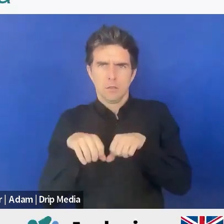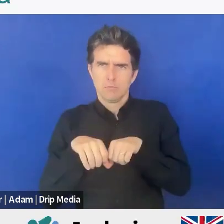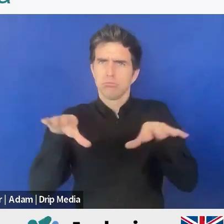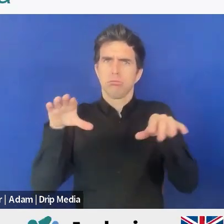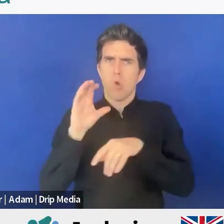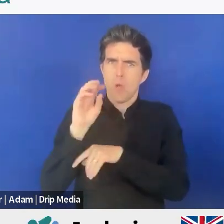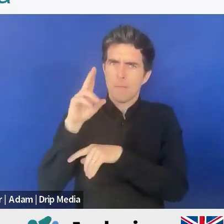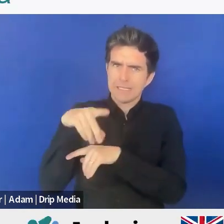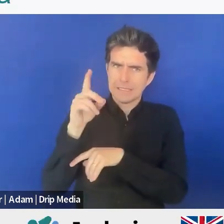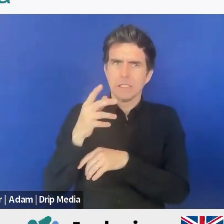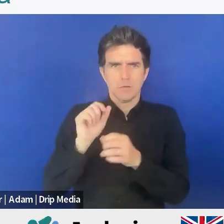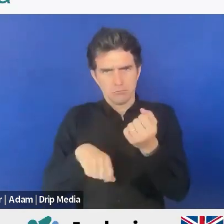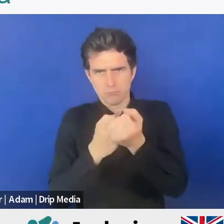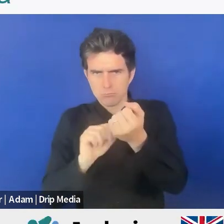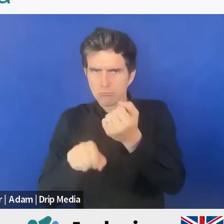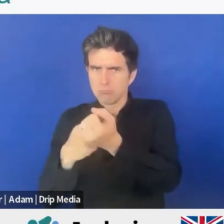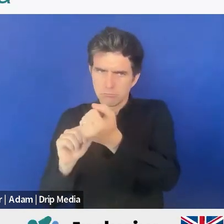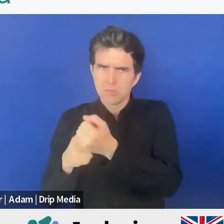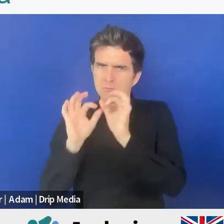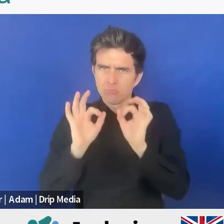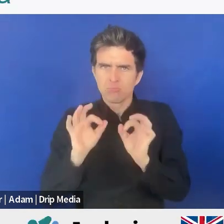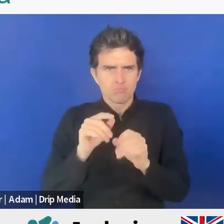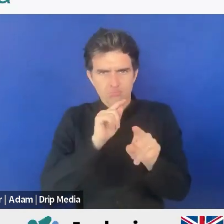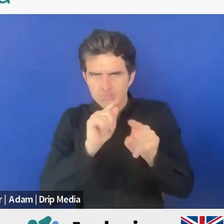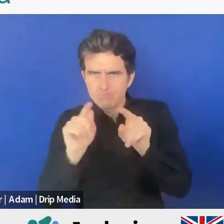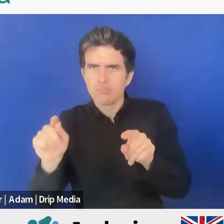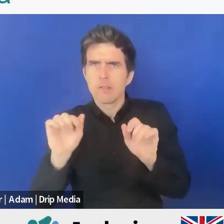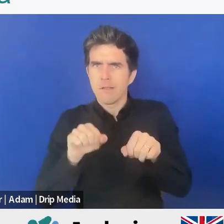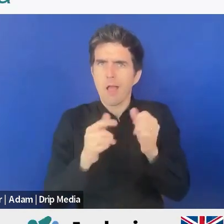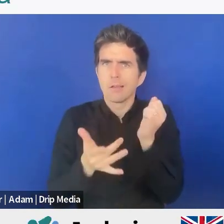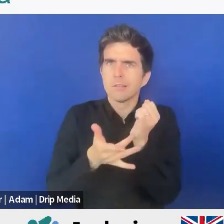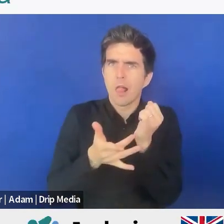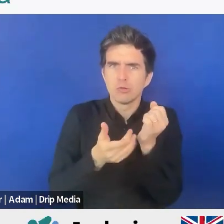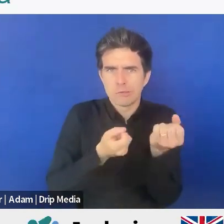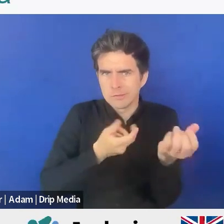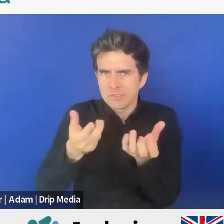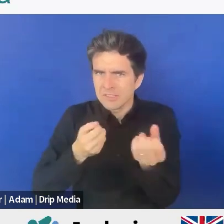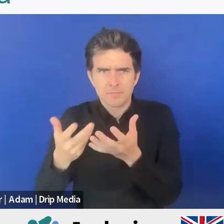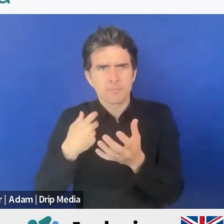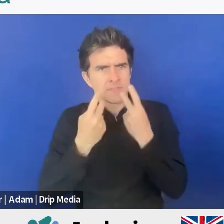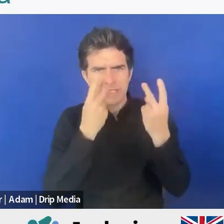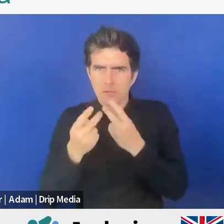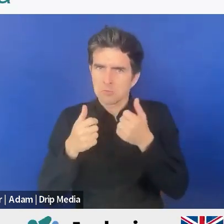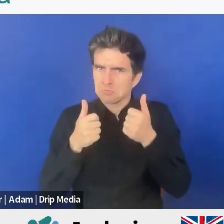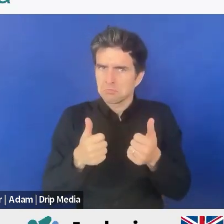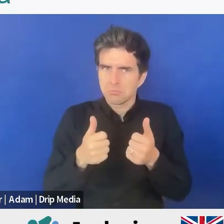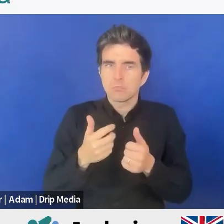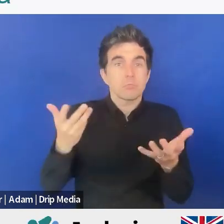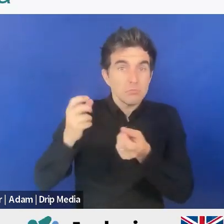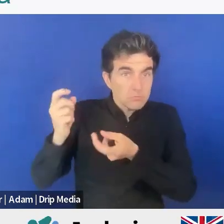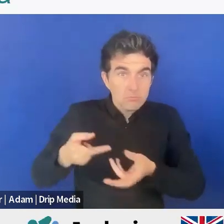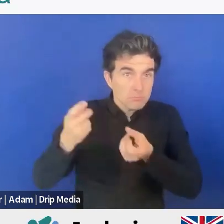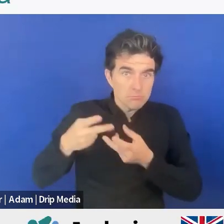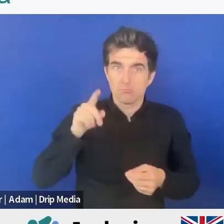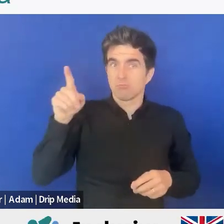were problems with importing specialist equipment and mobility devices and the like into the country.